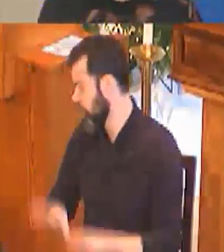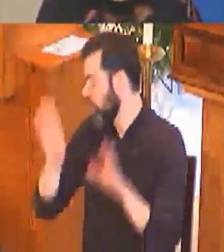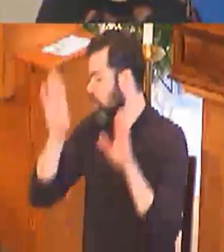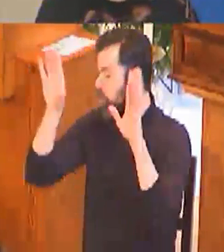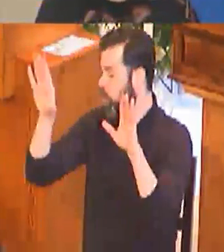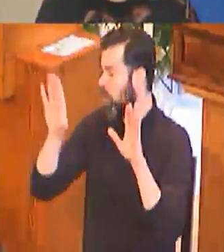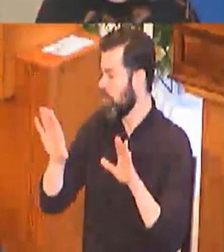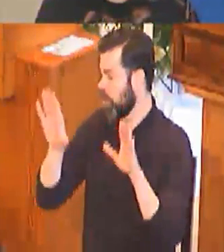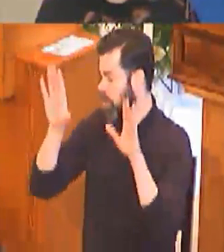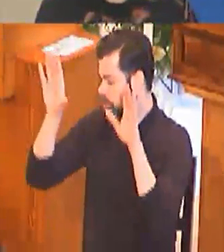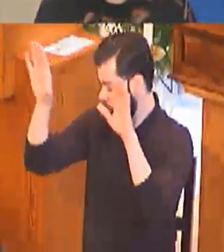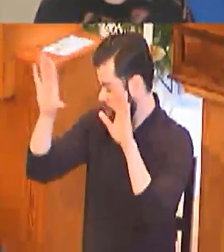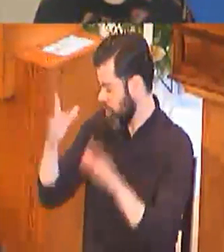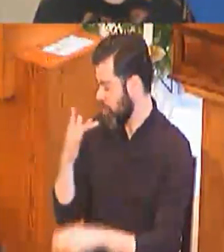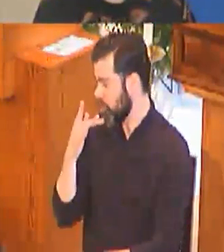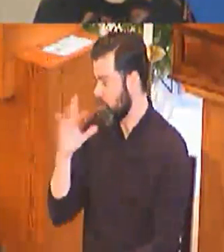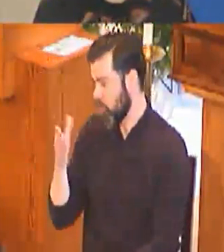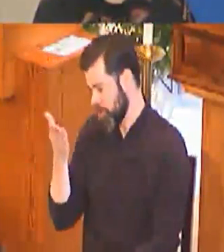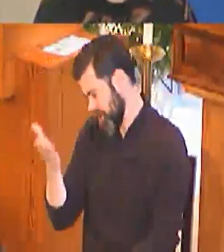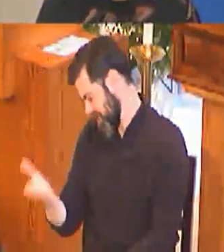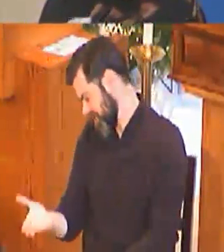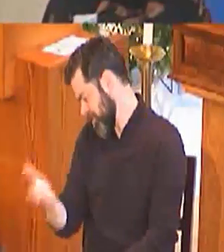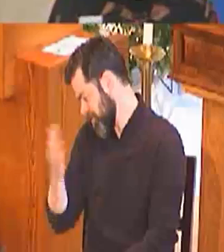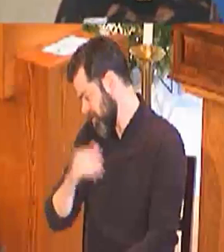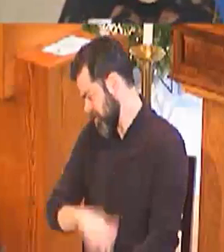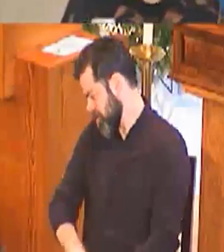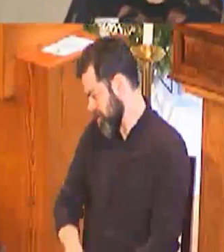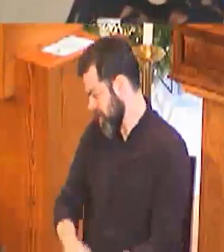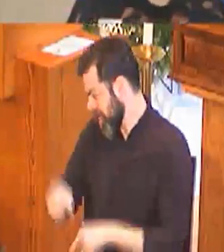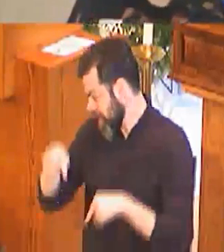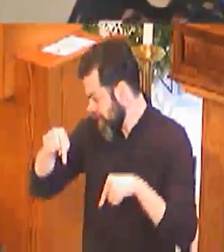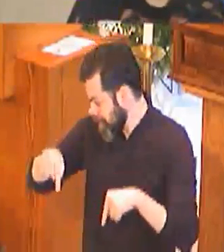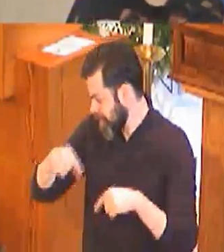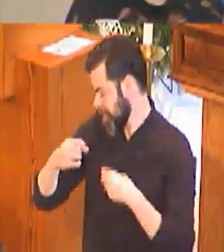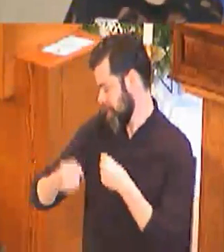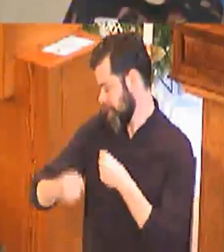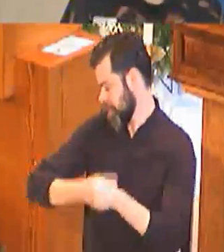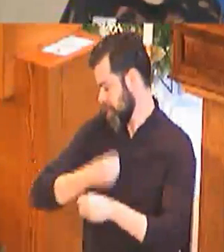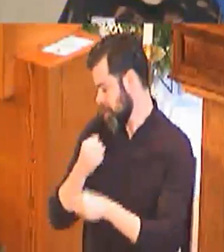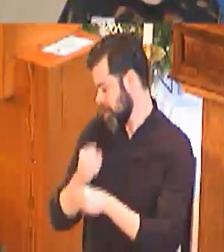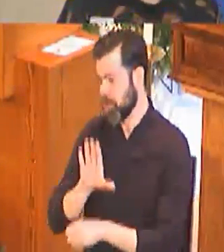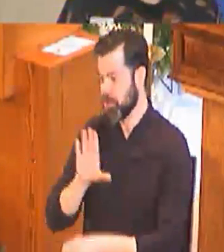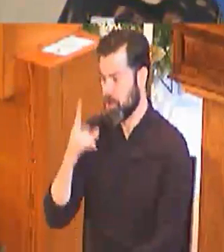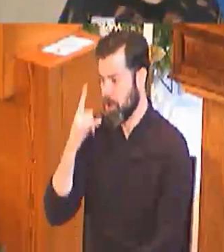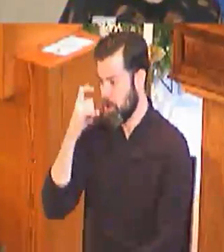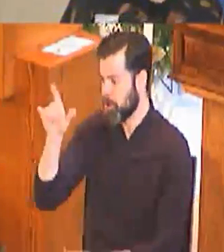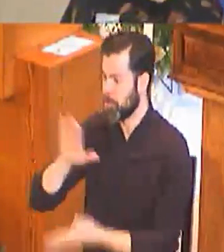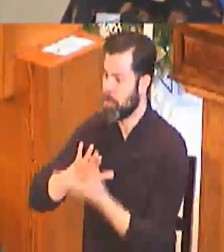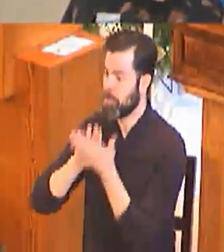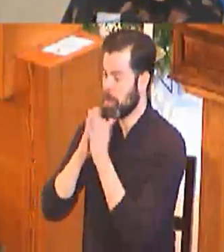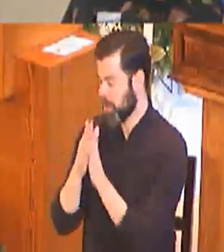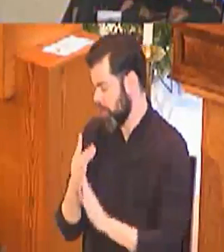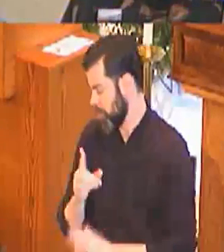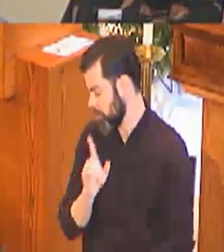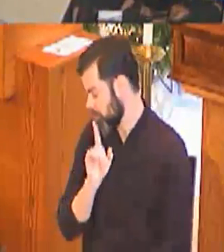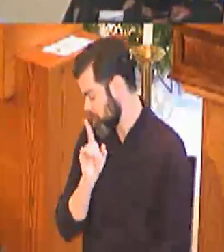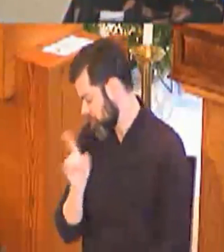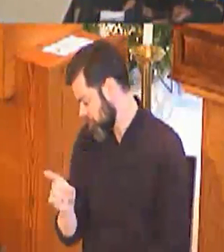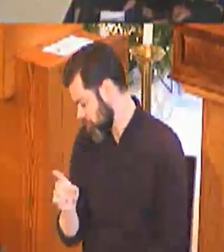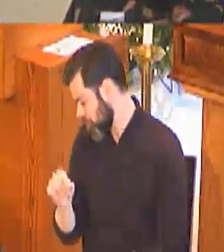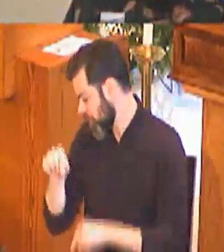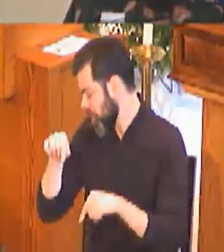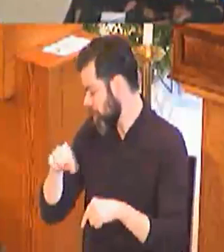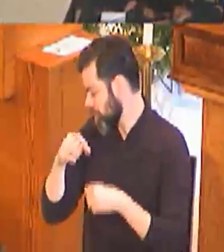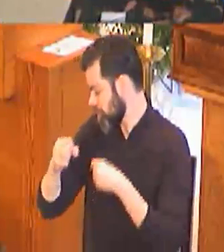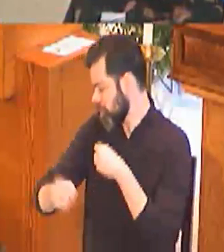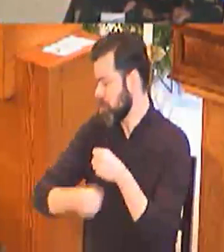Wonderful, wonderful, fortunate you. This is the year that your dreams come true. This is